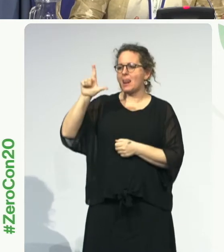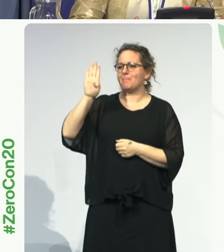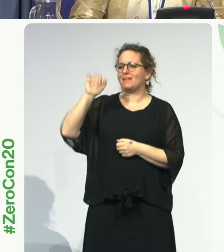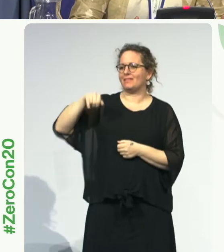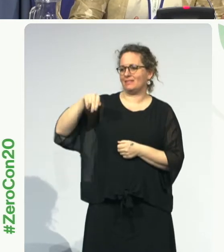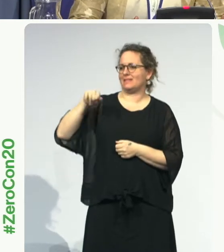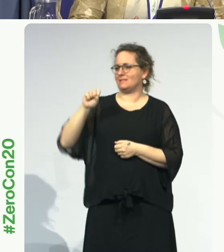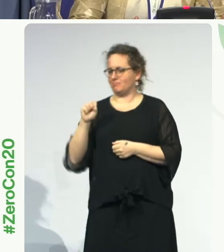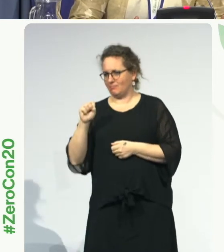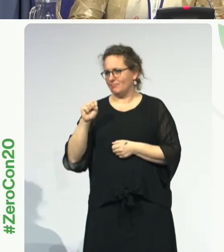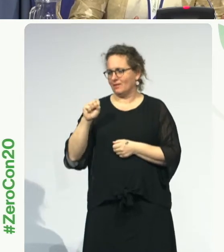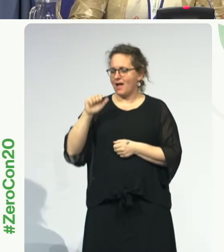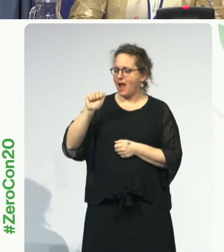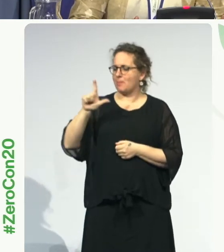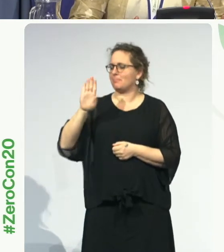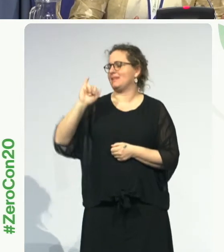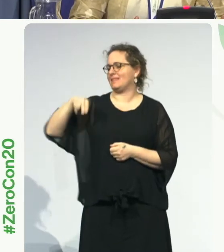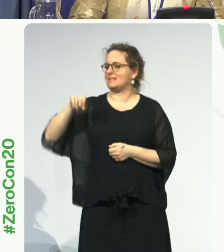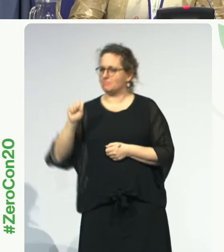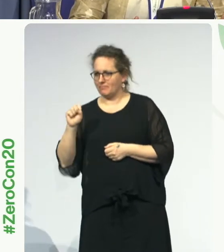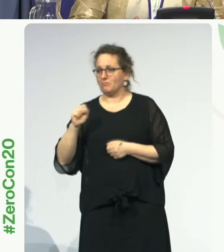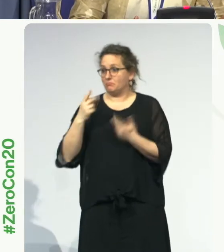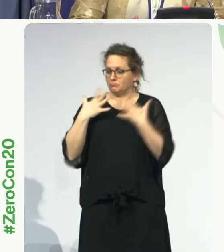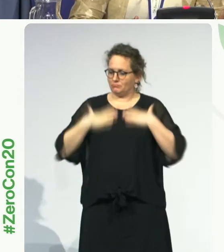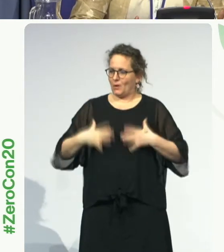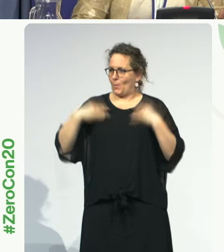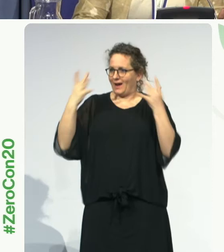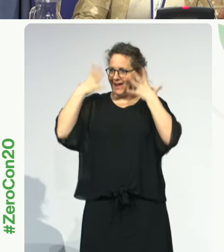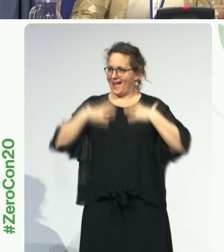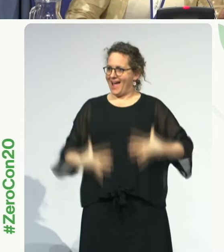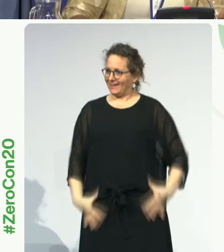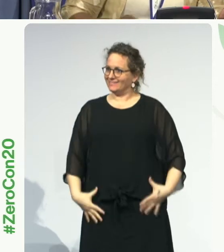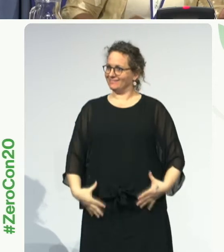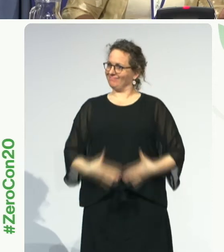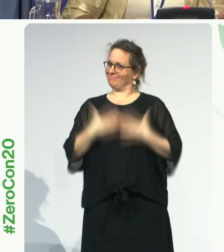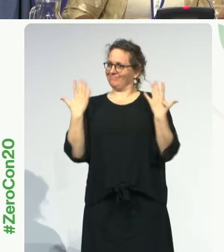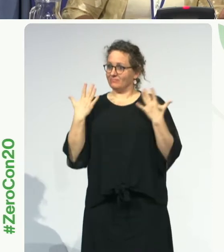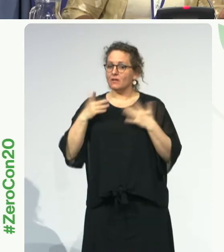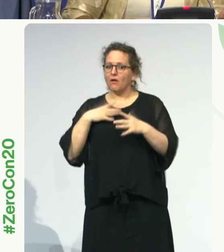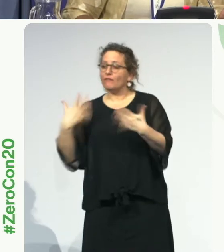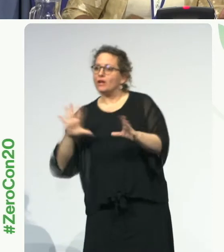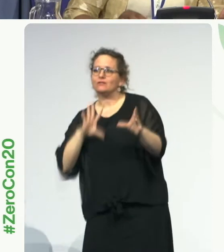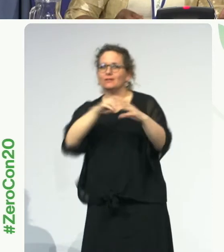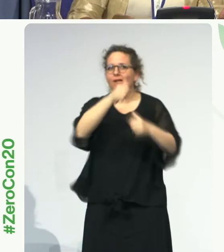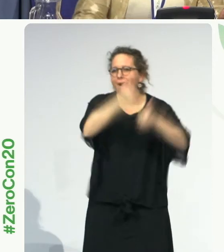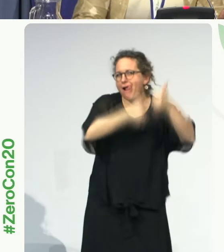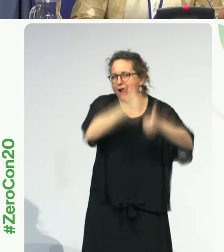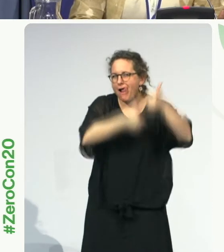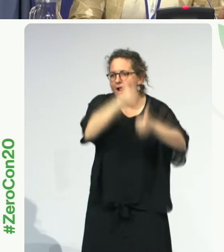scaring device and won a nationwide competition in Zimbabwe.